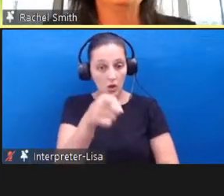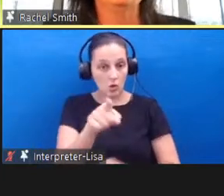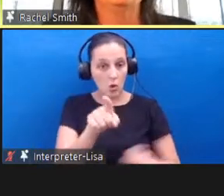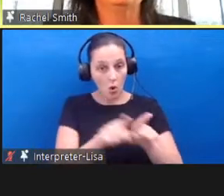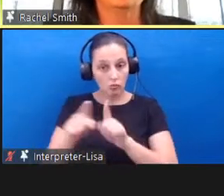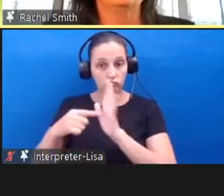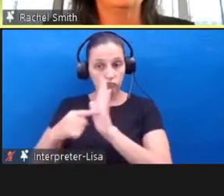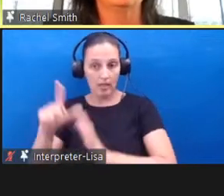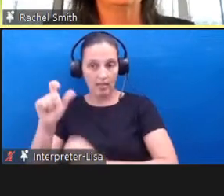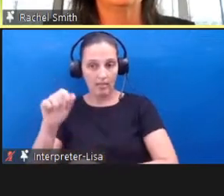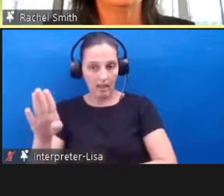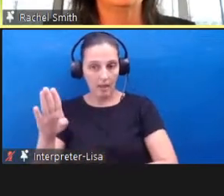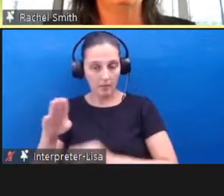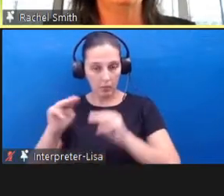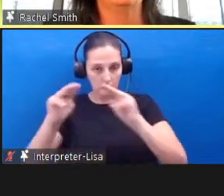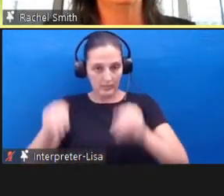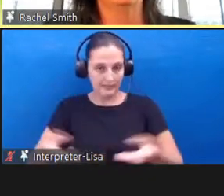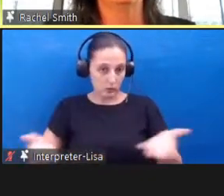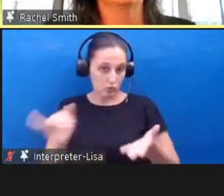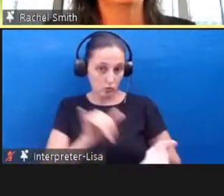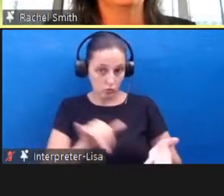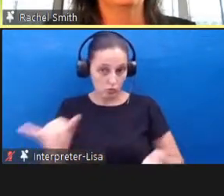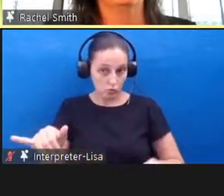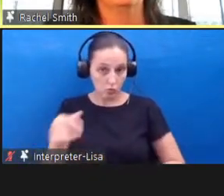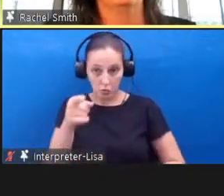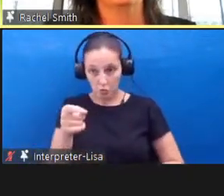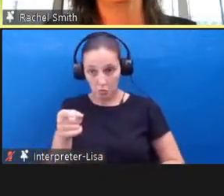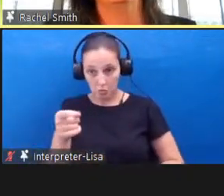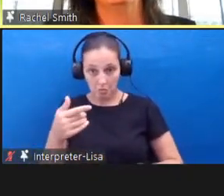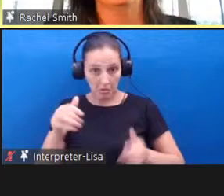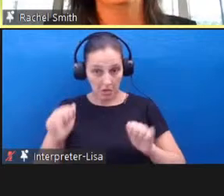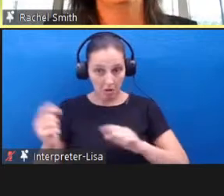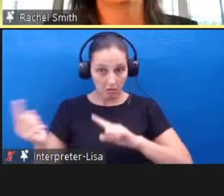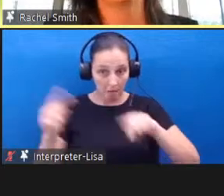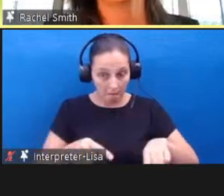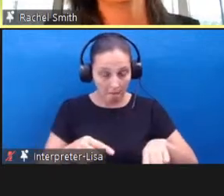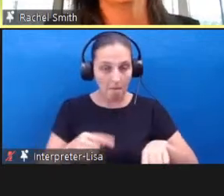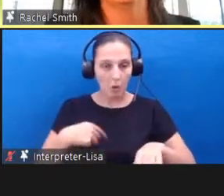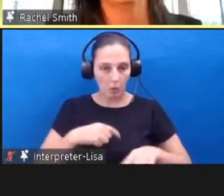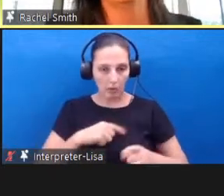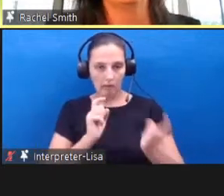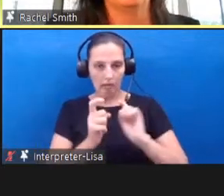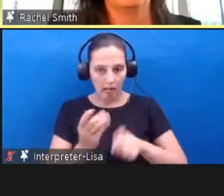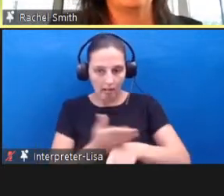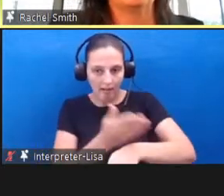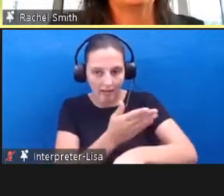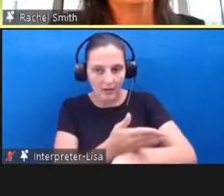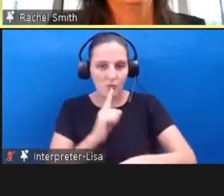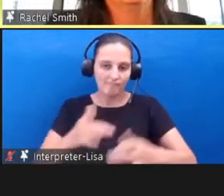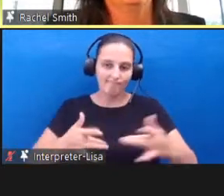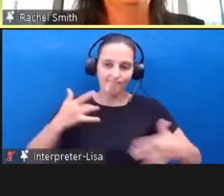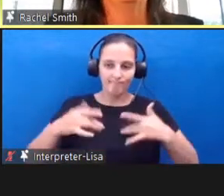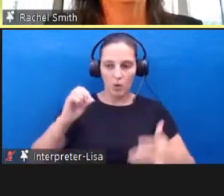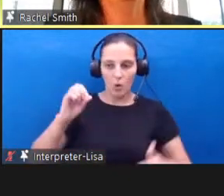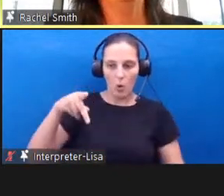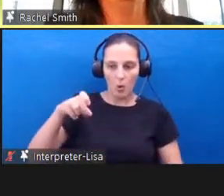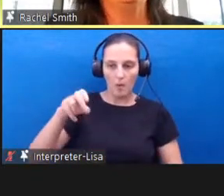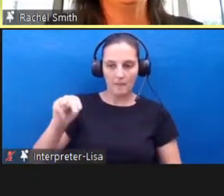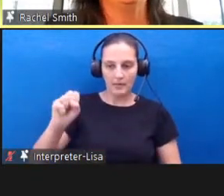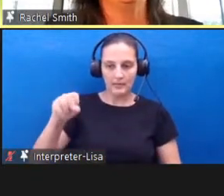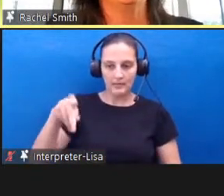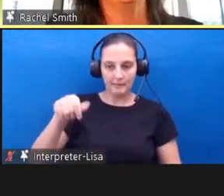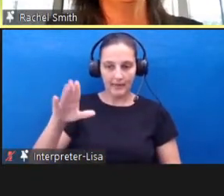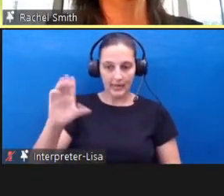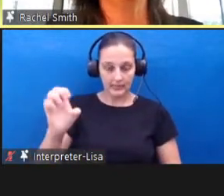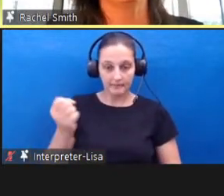at the museum as well here. So if you get a chance to come by, we're updating that, and we're all really excited about OpenSpace. So